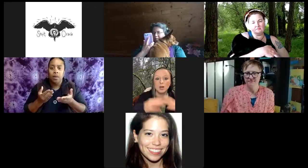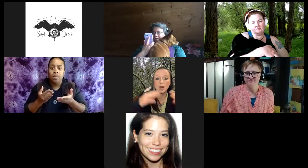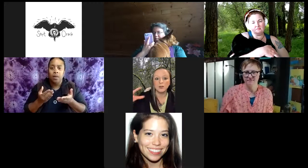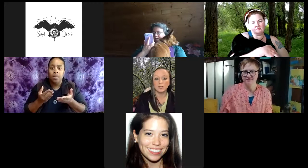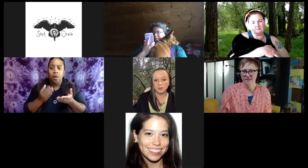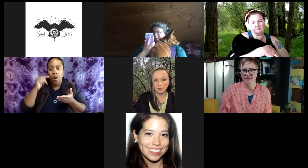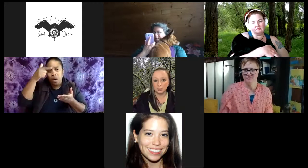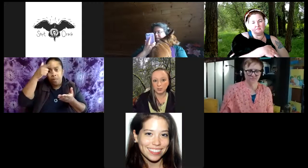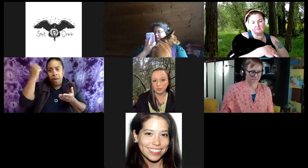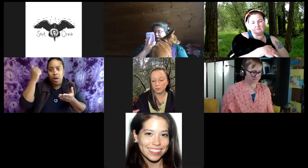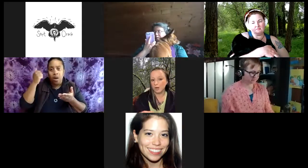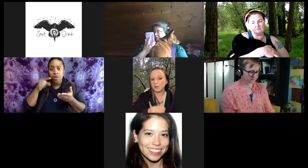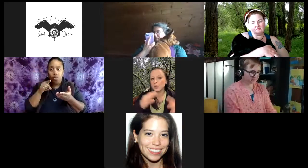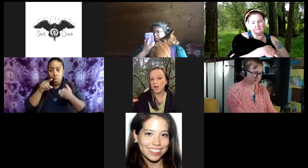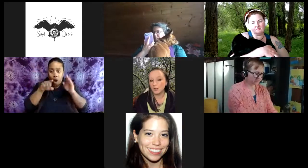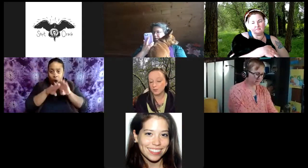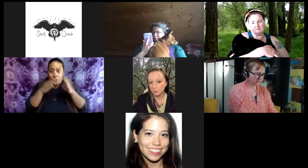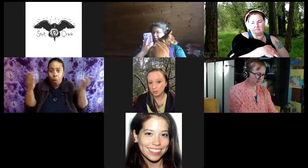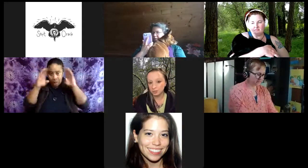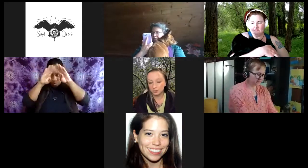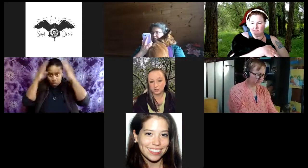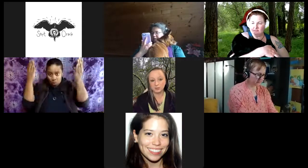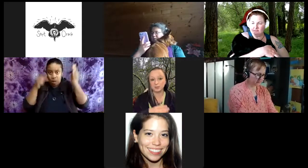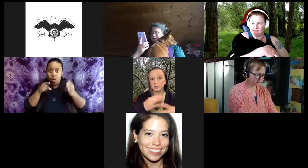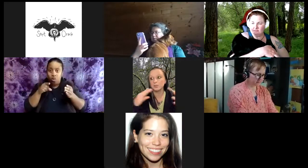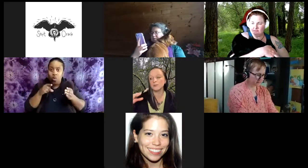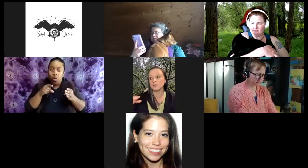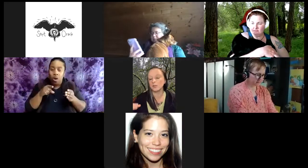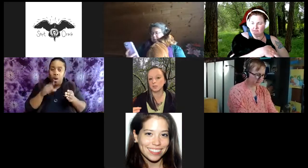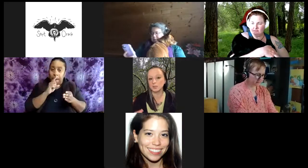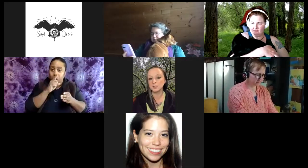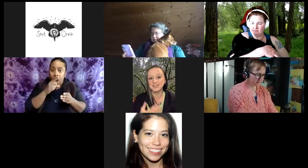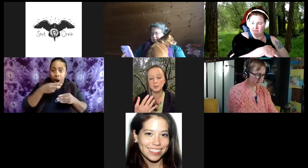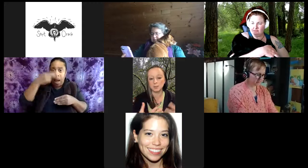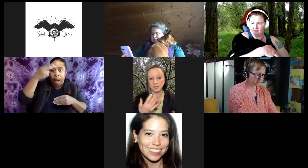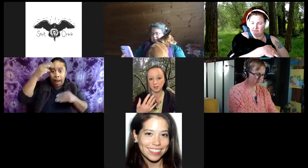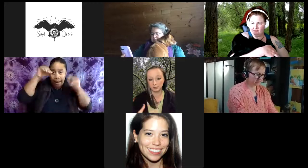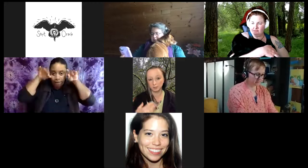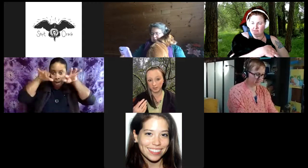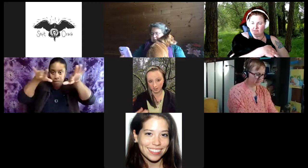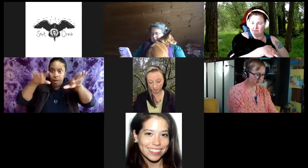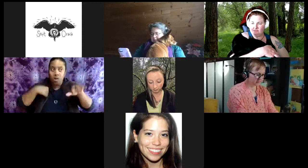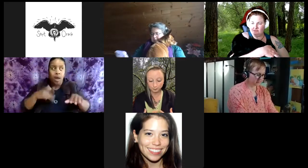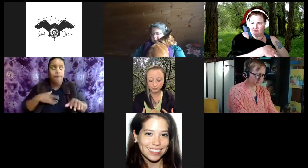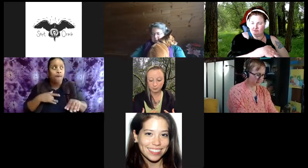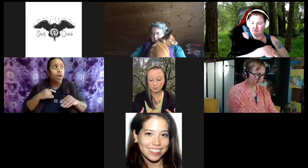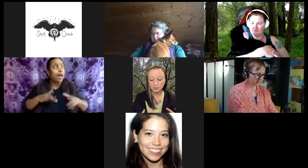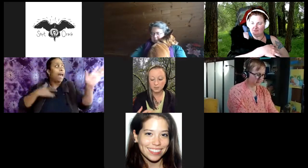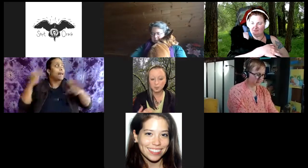you are very open and you are very high vibrational, and there's this huge level of excitement that I feel right now.